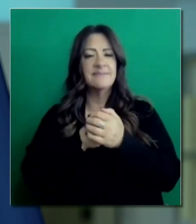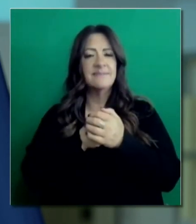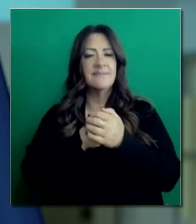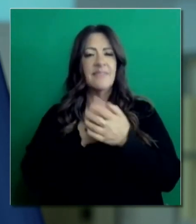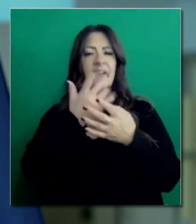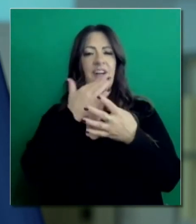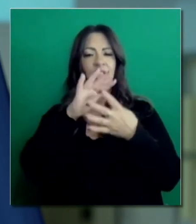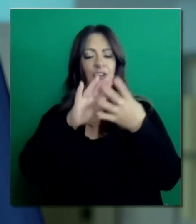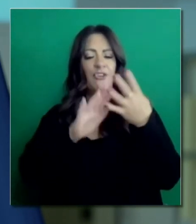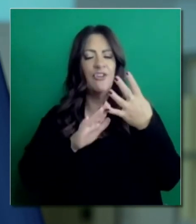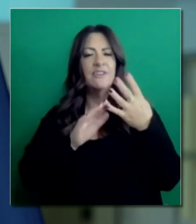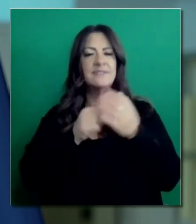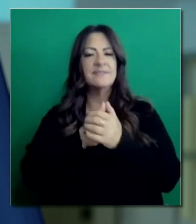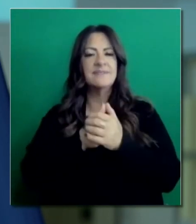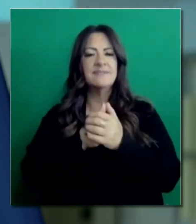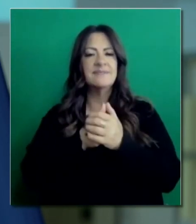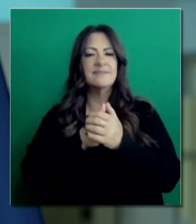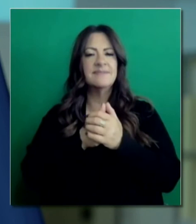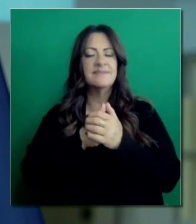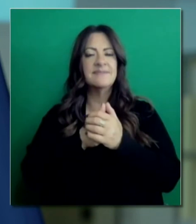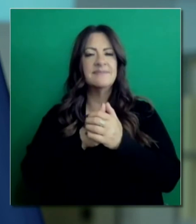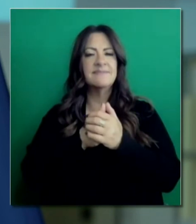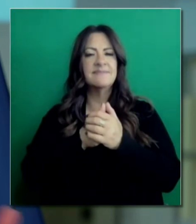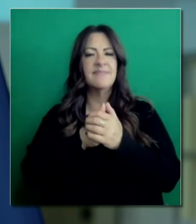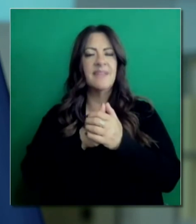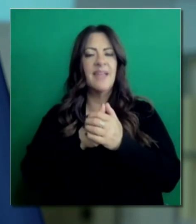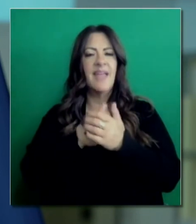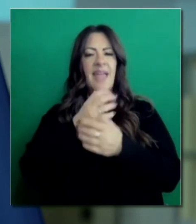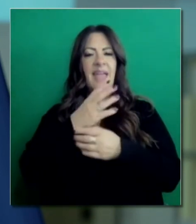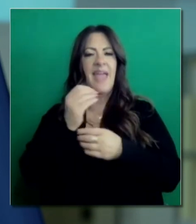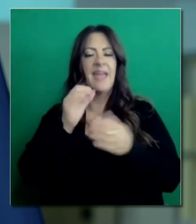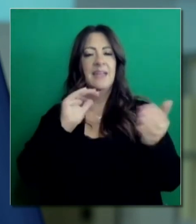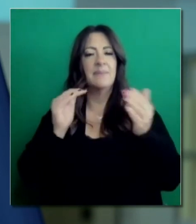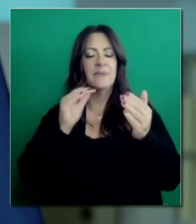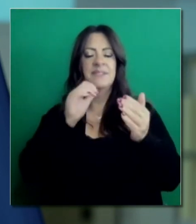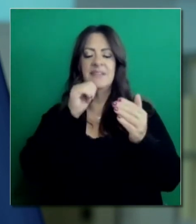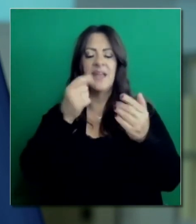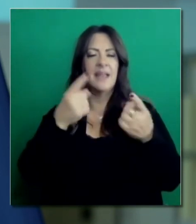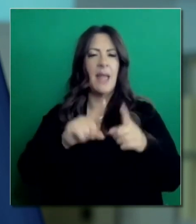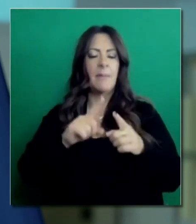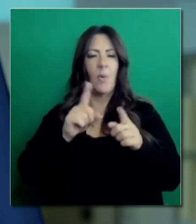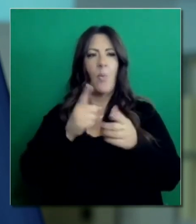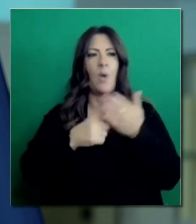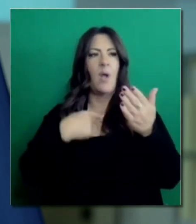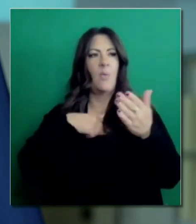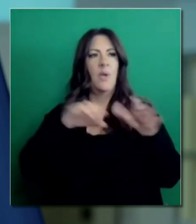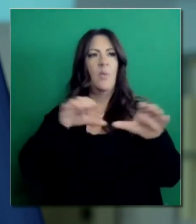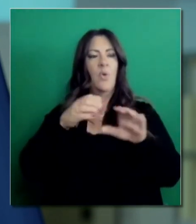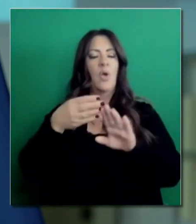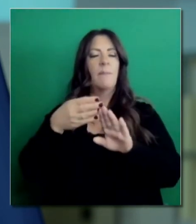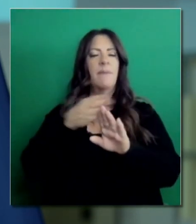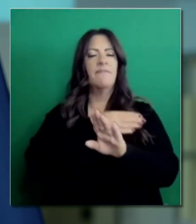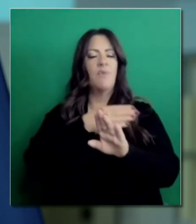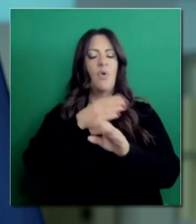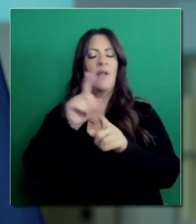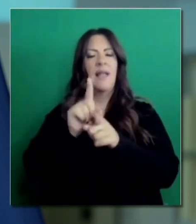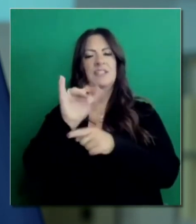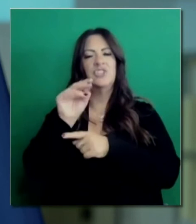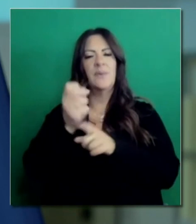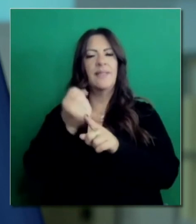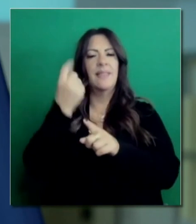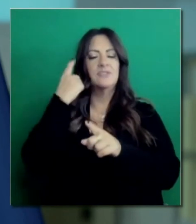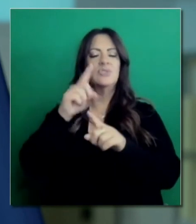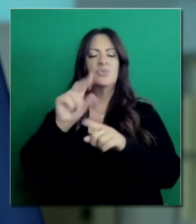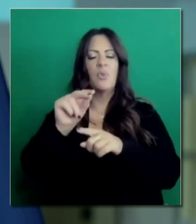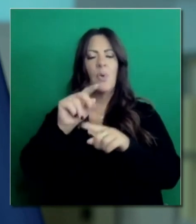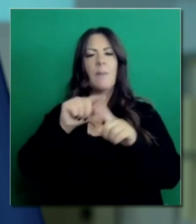January 25th, 6th last year. It's bringing us back to where we were just a few months ago and less as